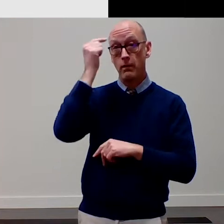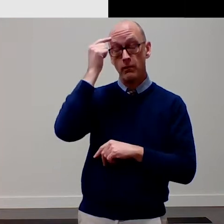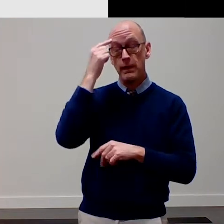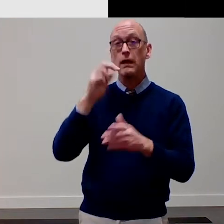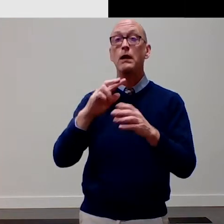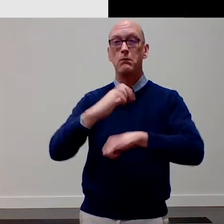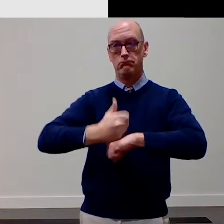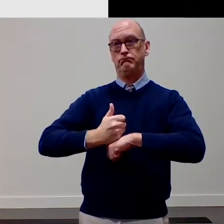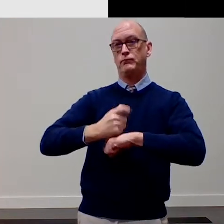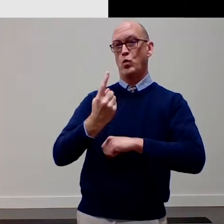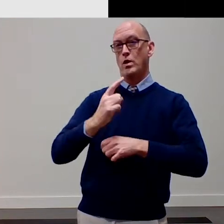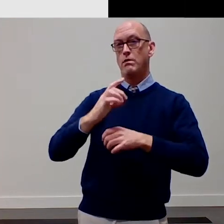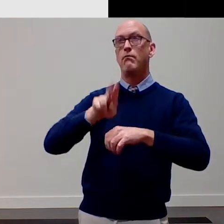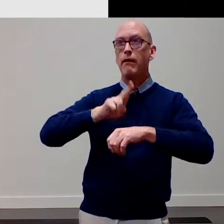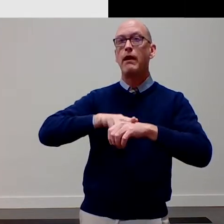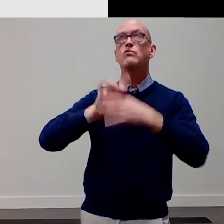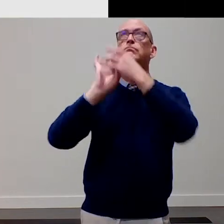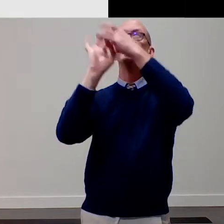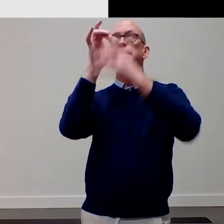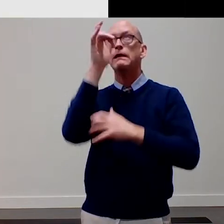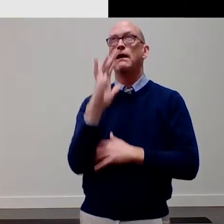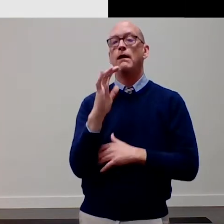stands, one nation, under God.